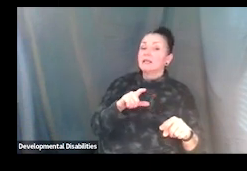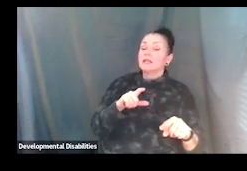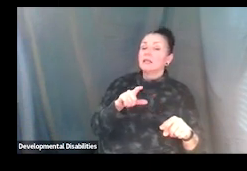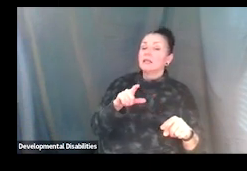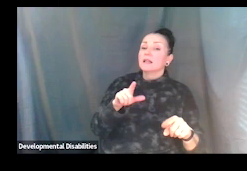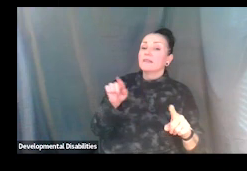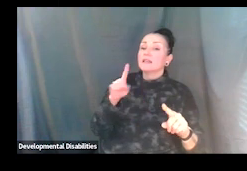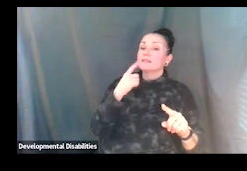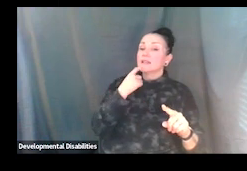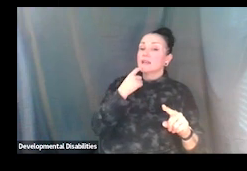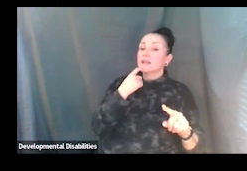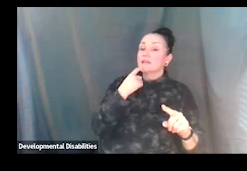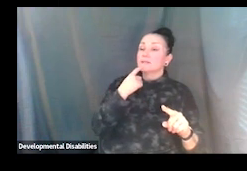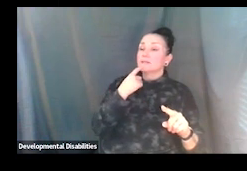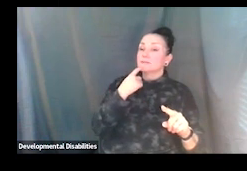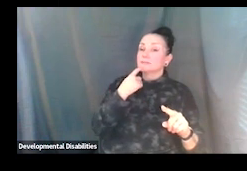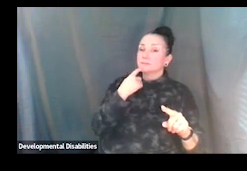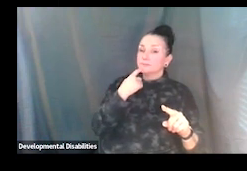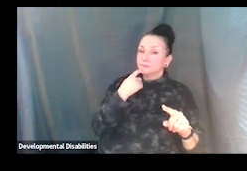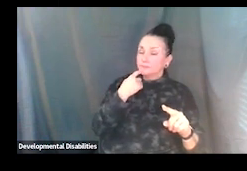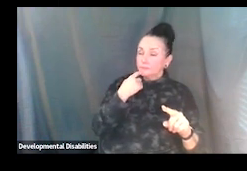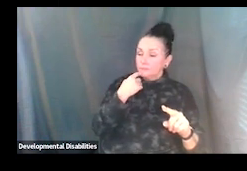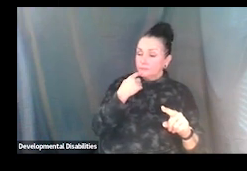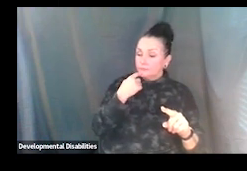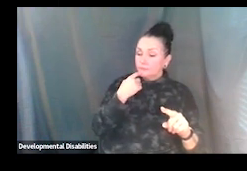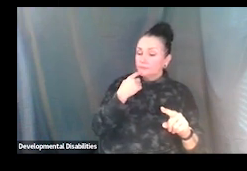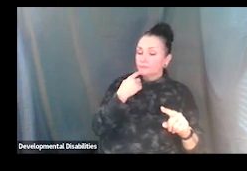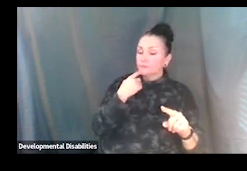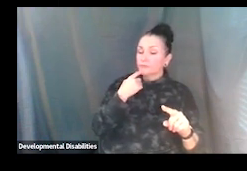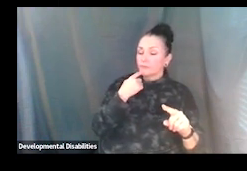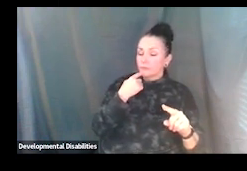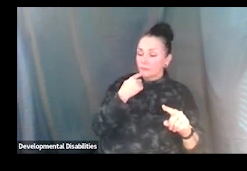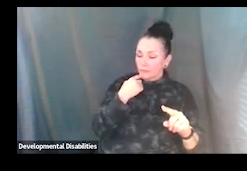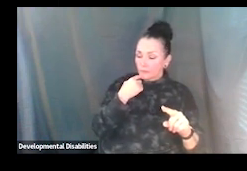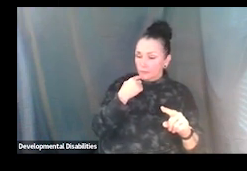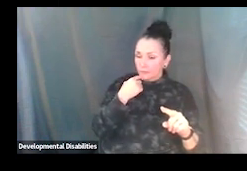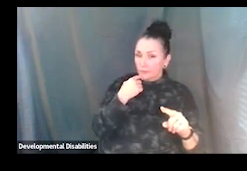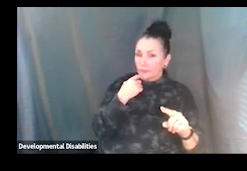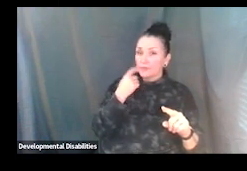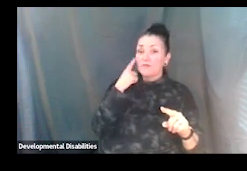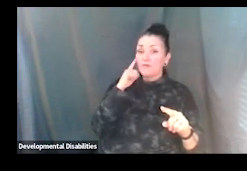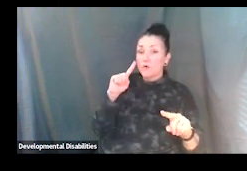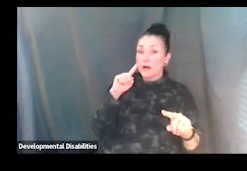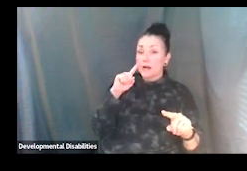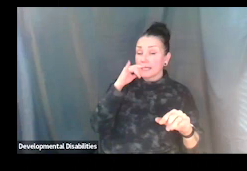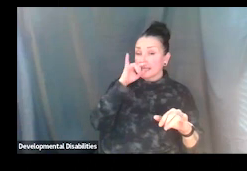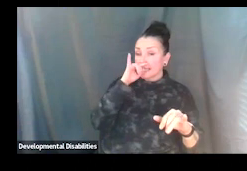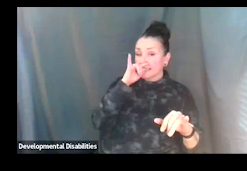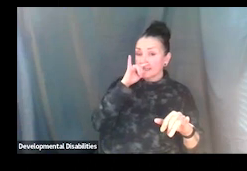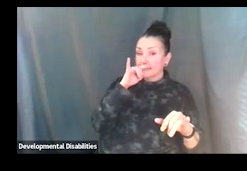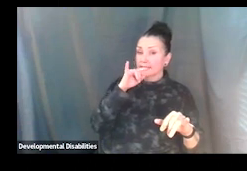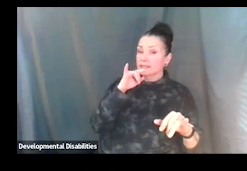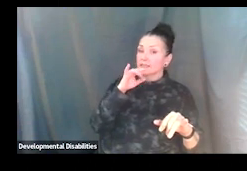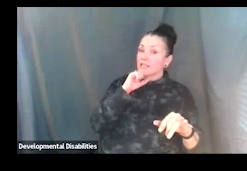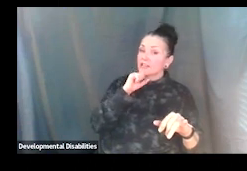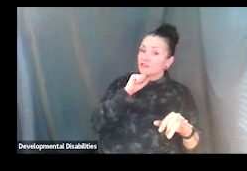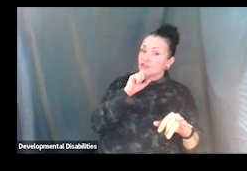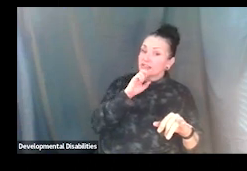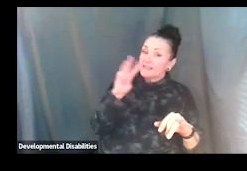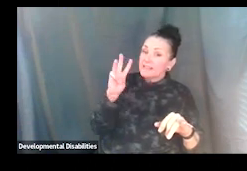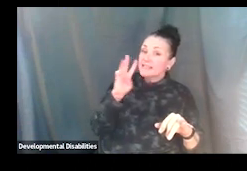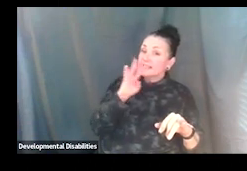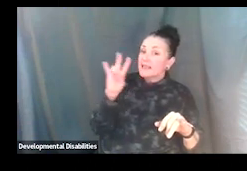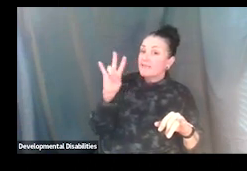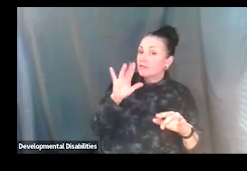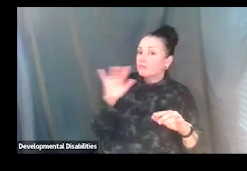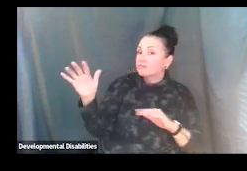preschoolers in some studies of preschool stimulants, where there's more mood symptoms and things like that. And so what I sometimes say to parents now is, if